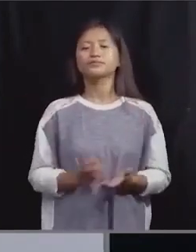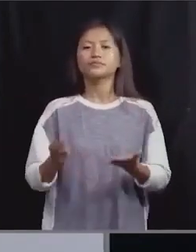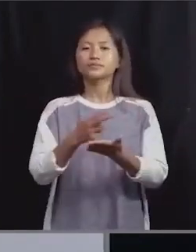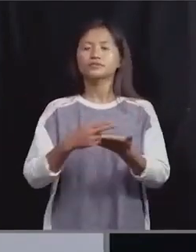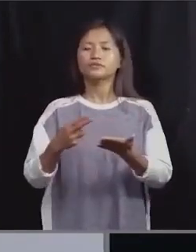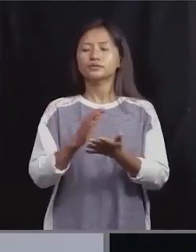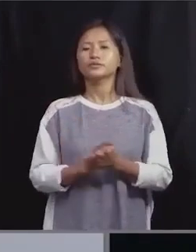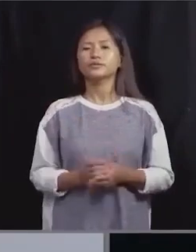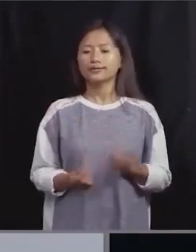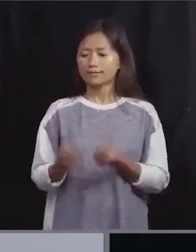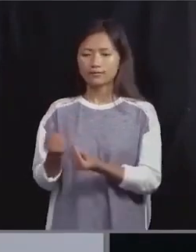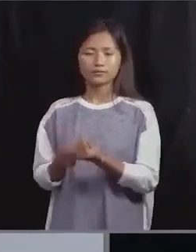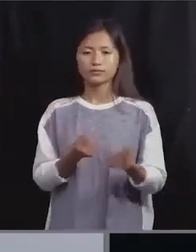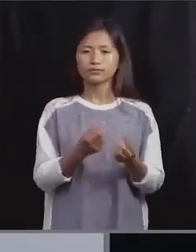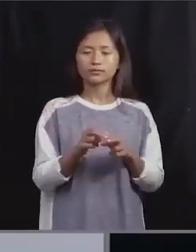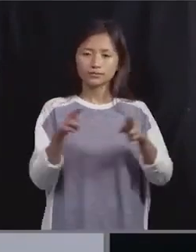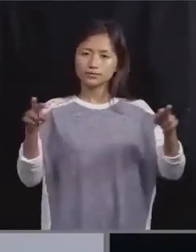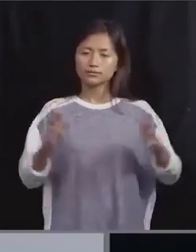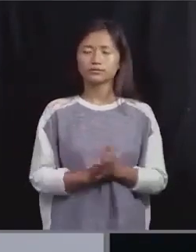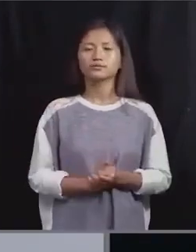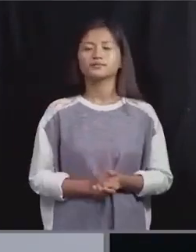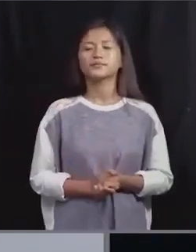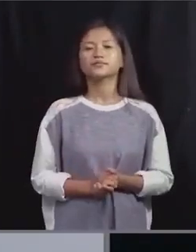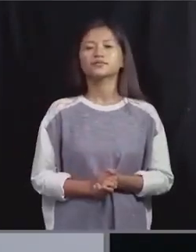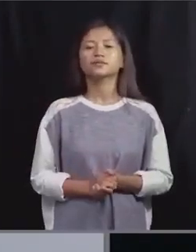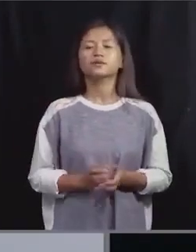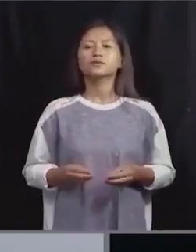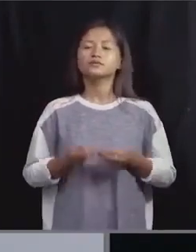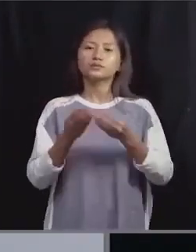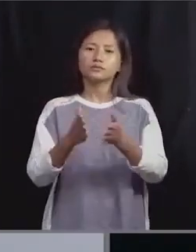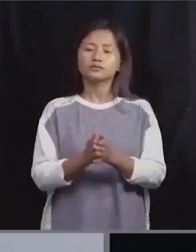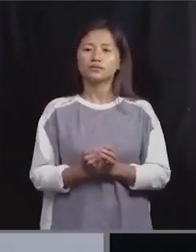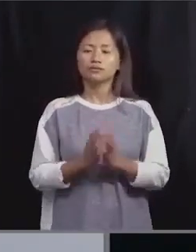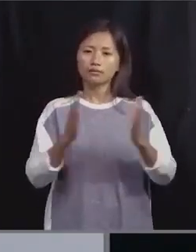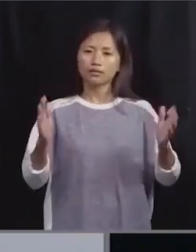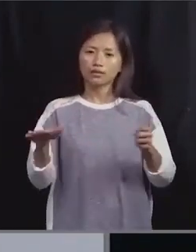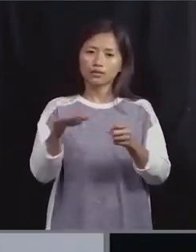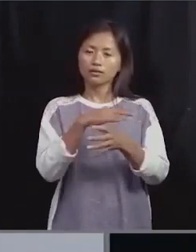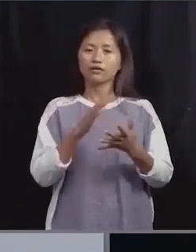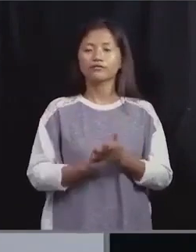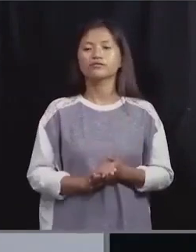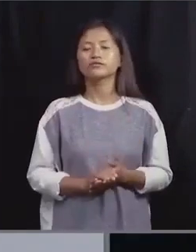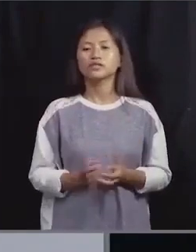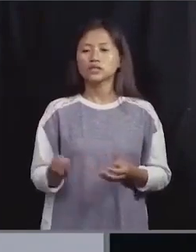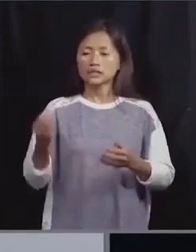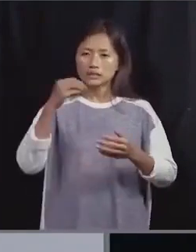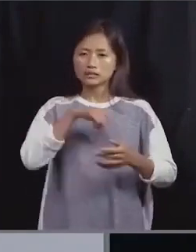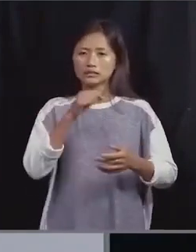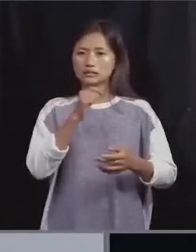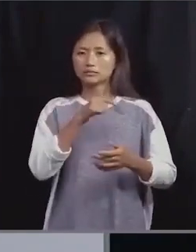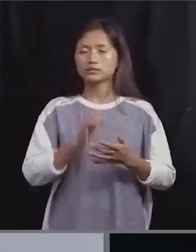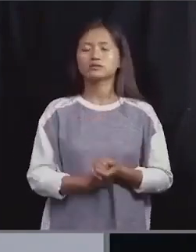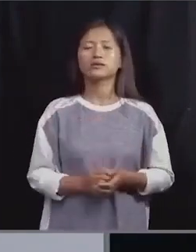out there. Why? Because when the Santhals, they produce enough income or enough resources, it